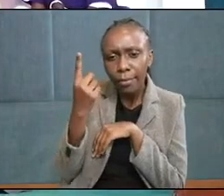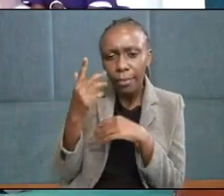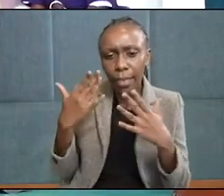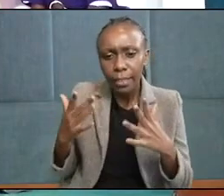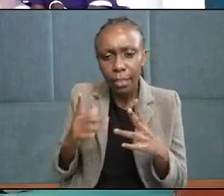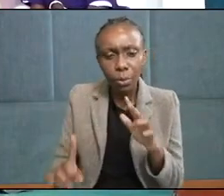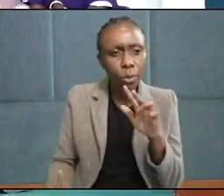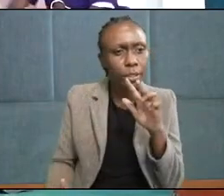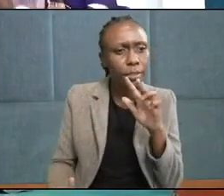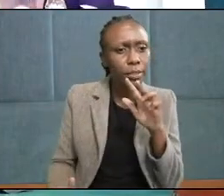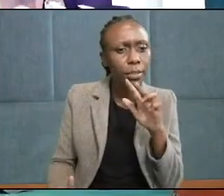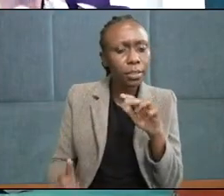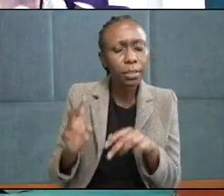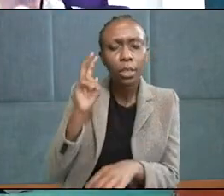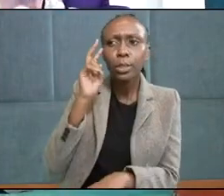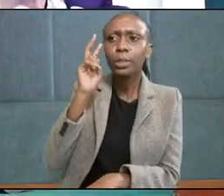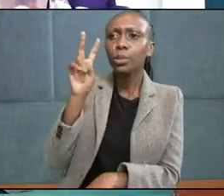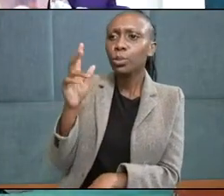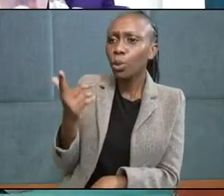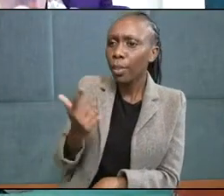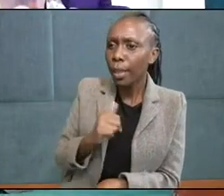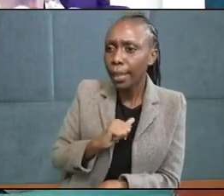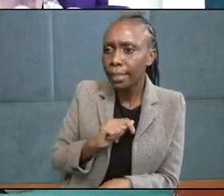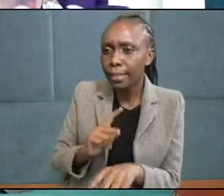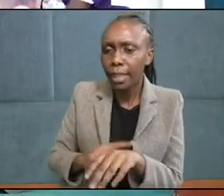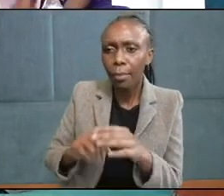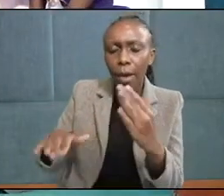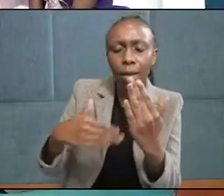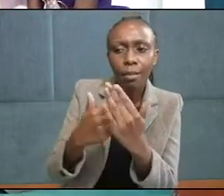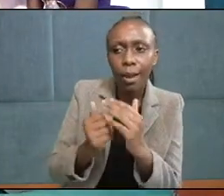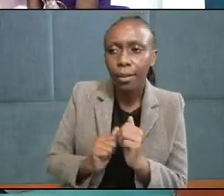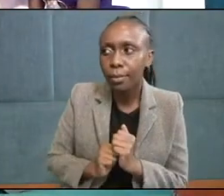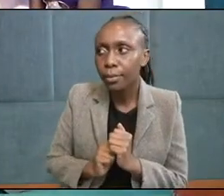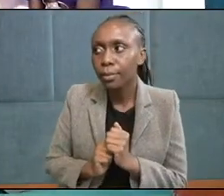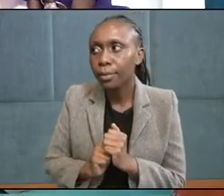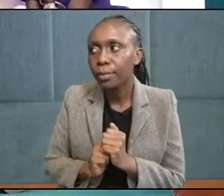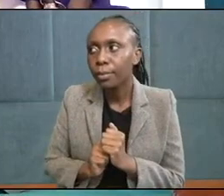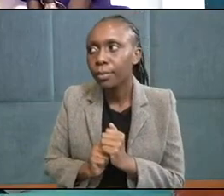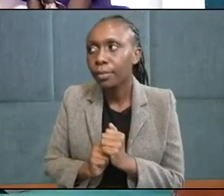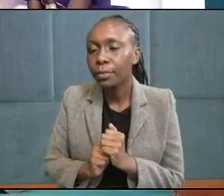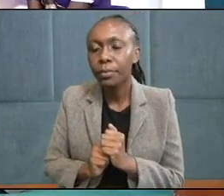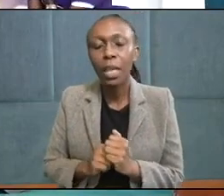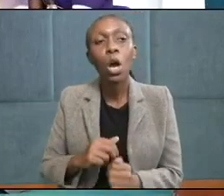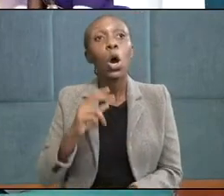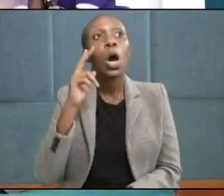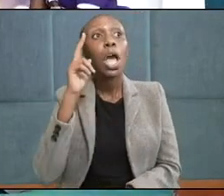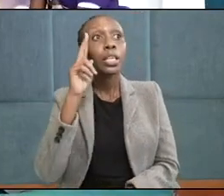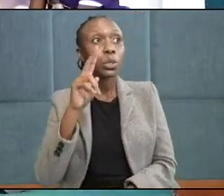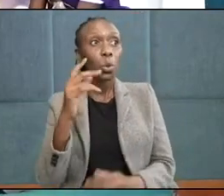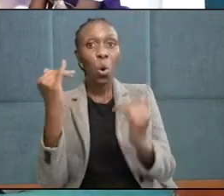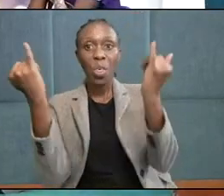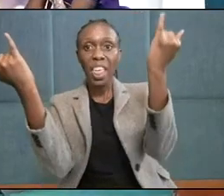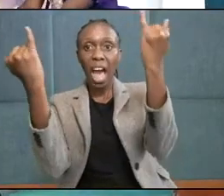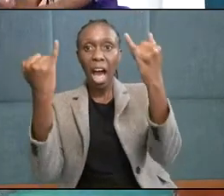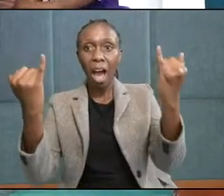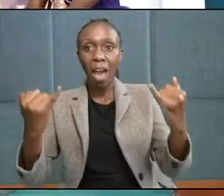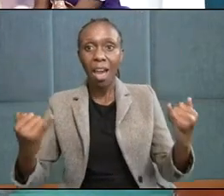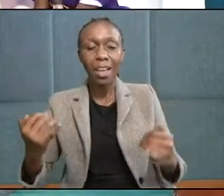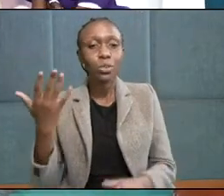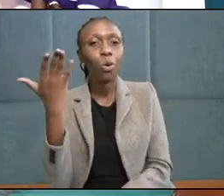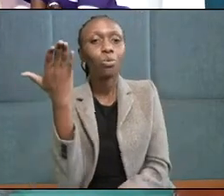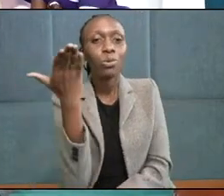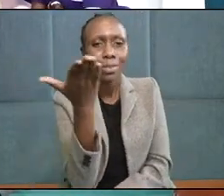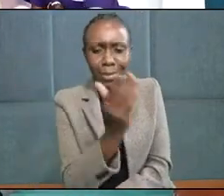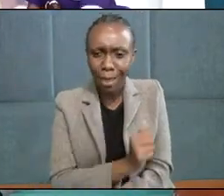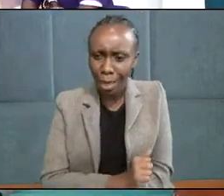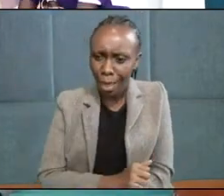struck Paul's eyes when he got to Athens? Yes, Tamara? The idolatry that was going on. Ah, so